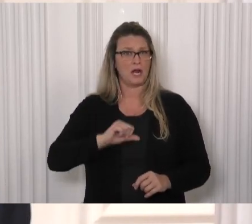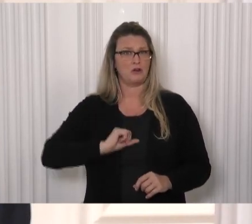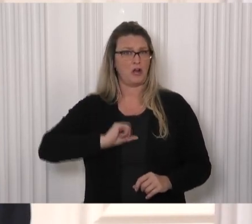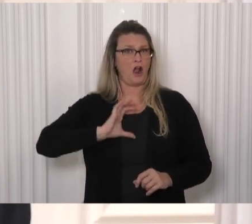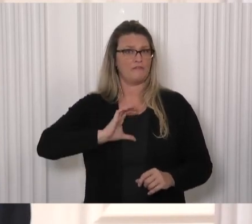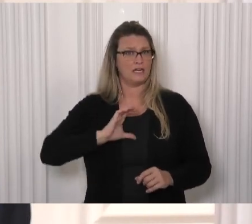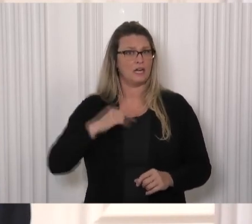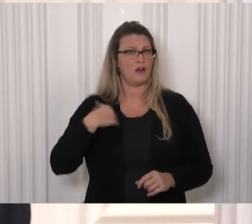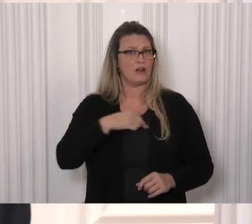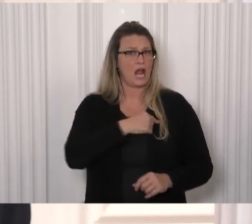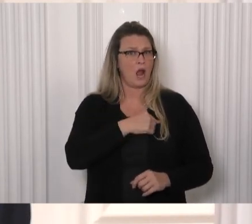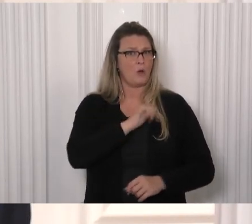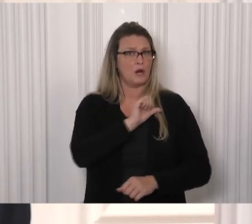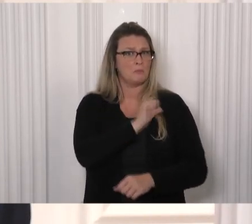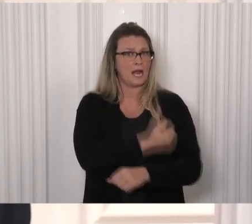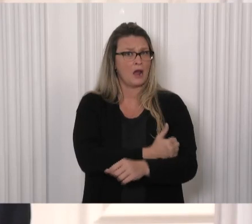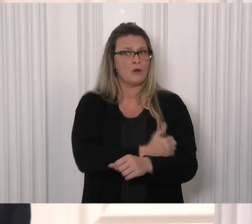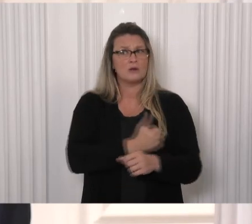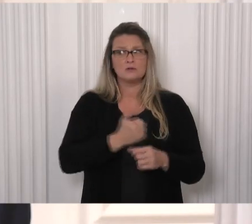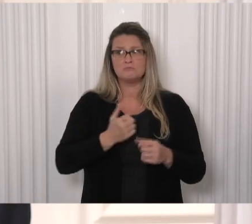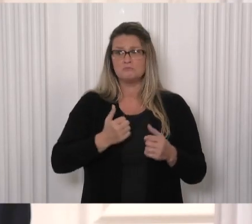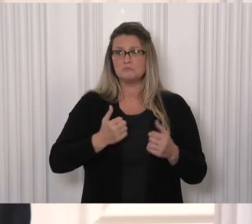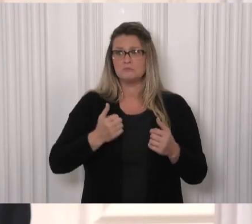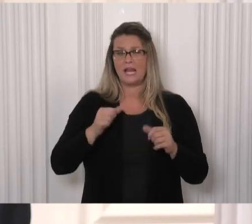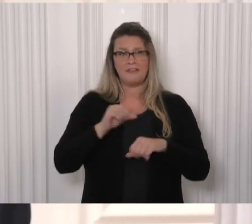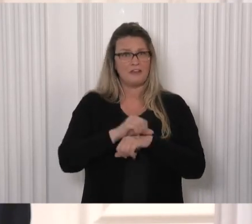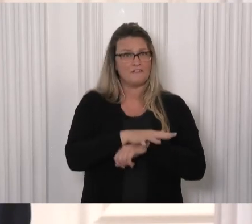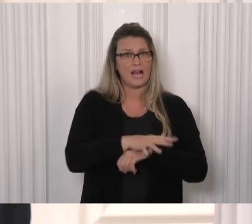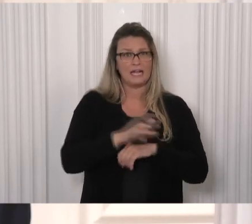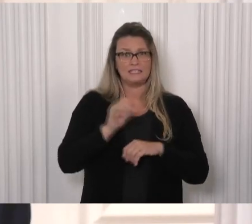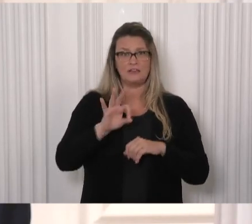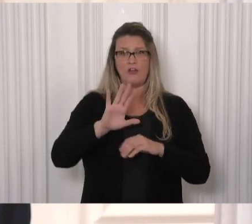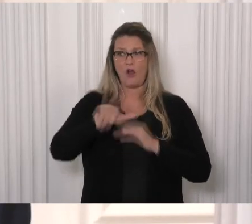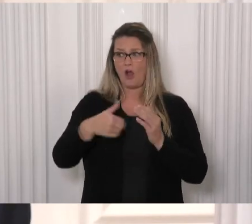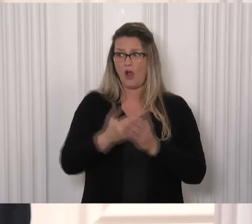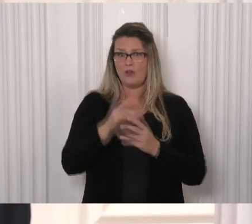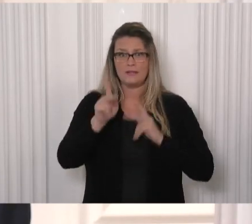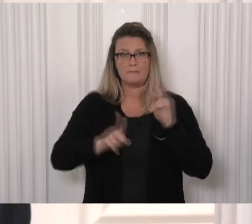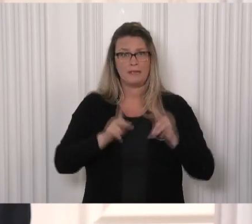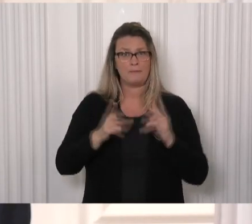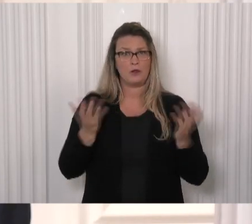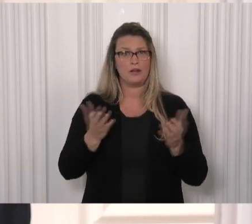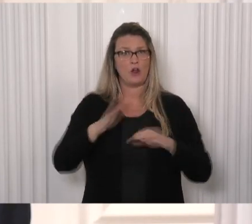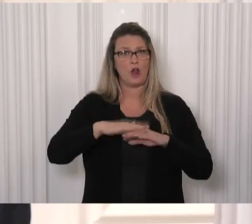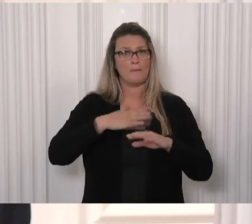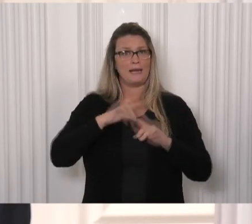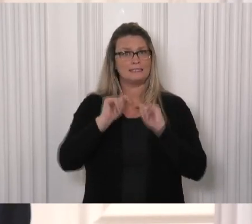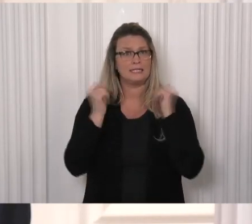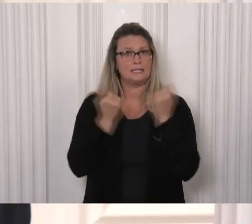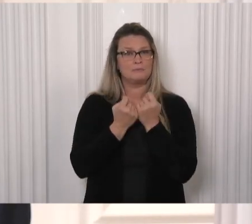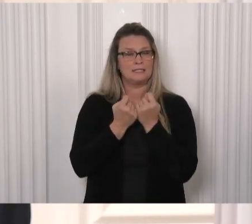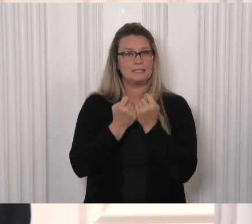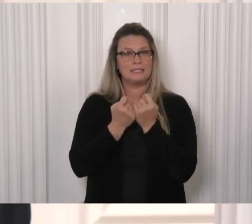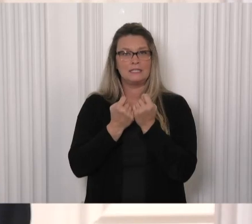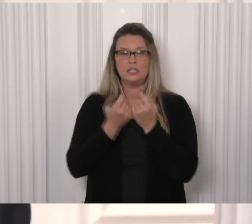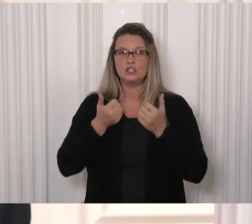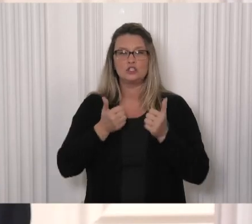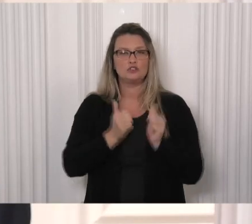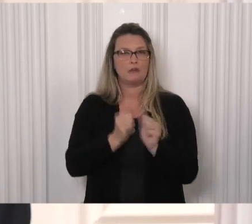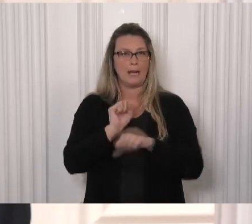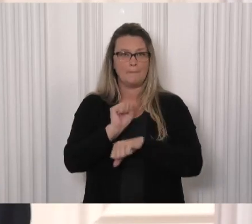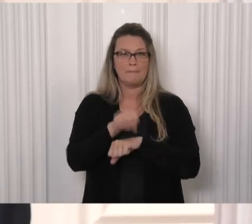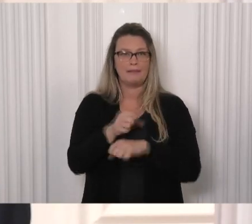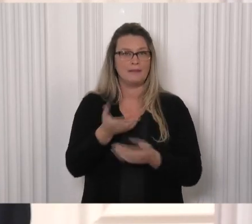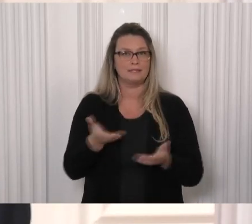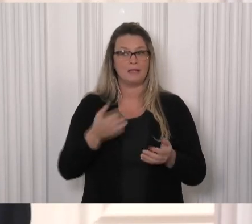with the advice of all these super experts and everything else to stay ahead of the curve. And our